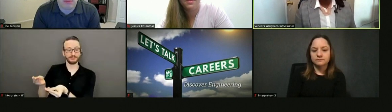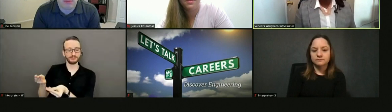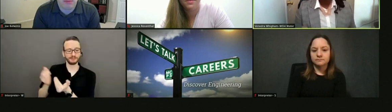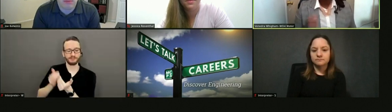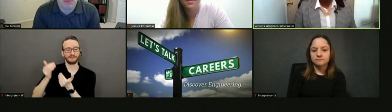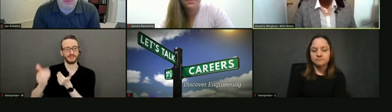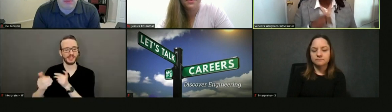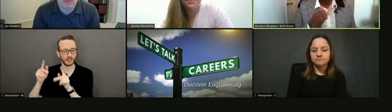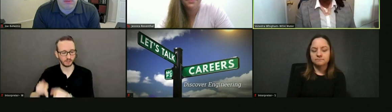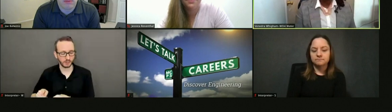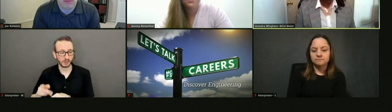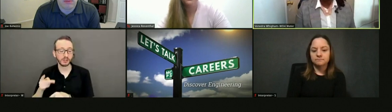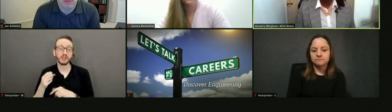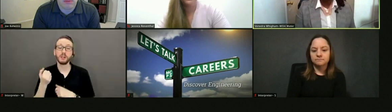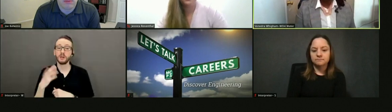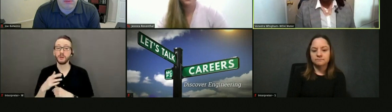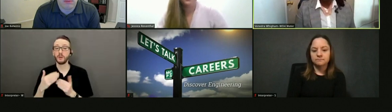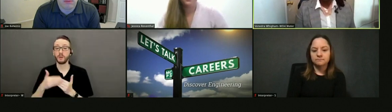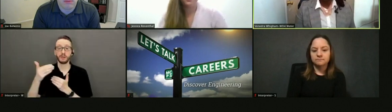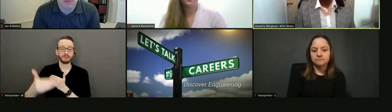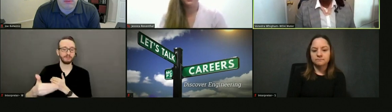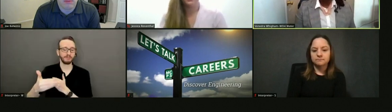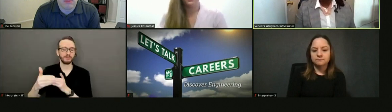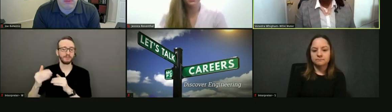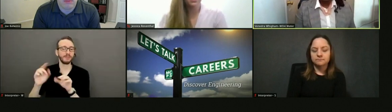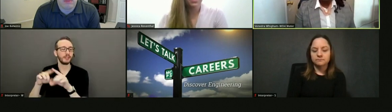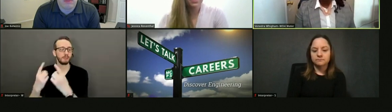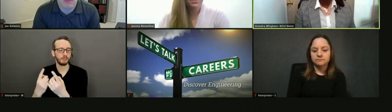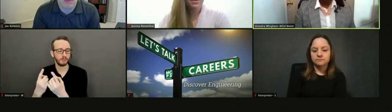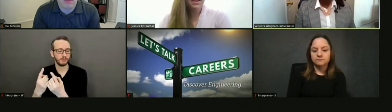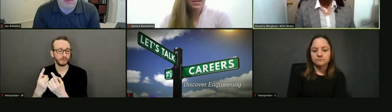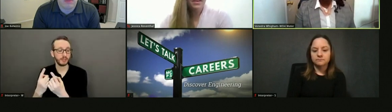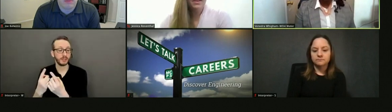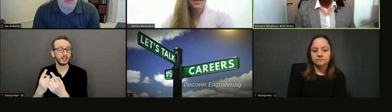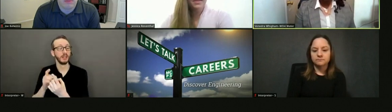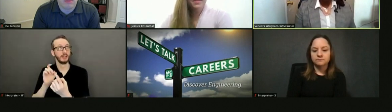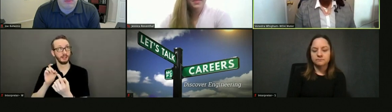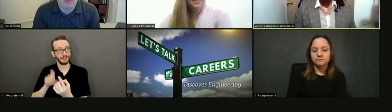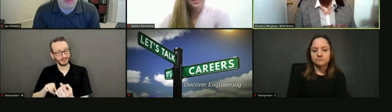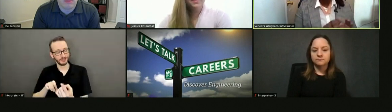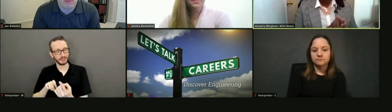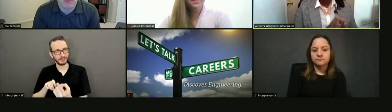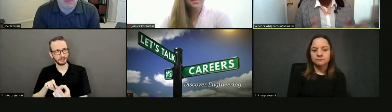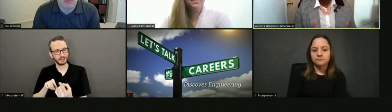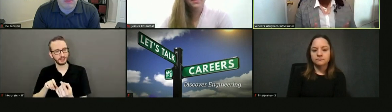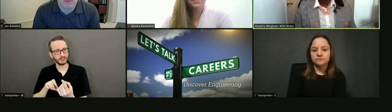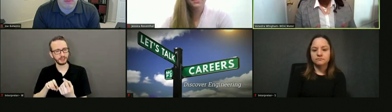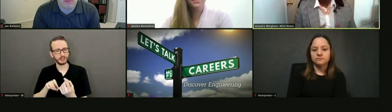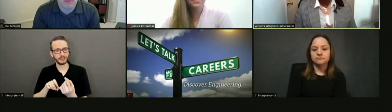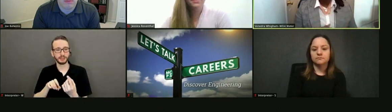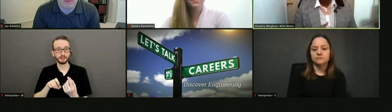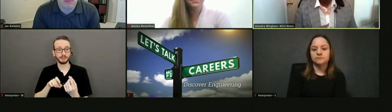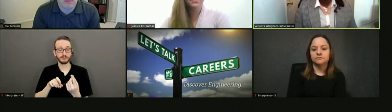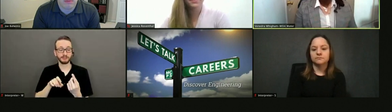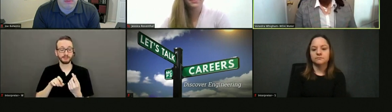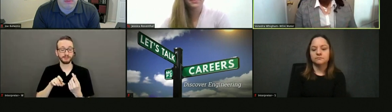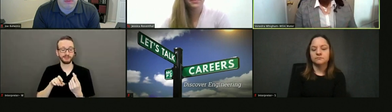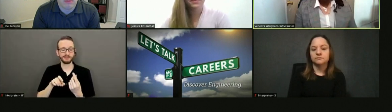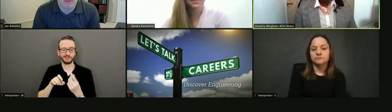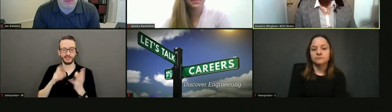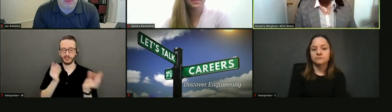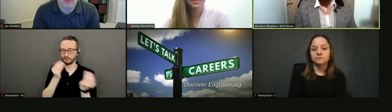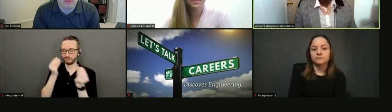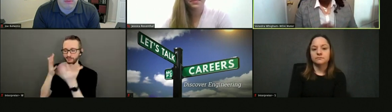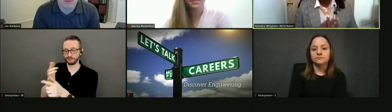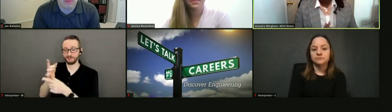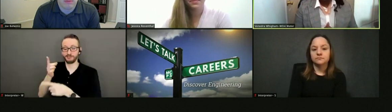next person, or pass the baton to the next department. And I have to be able to set the right parameters. And, you know, we're